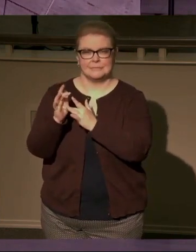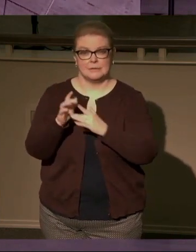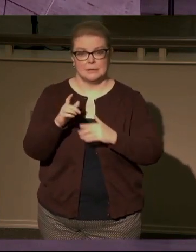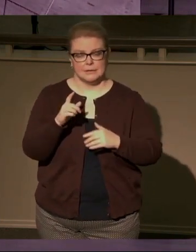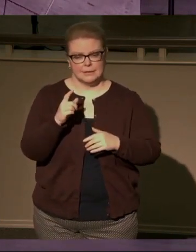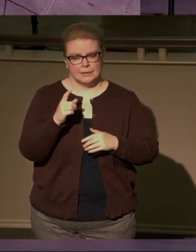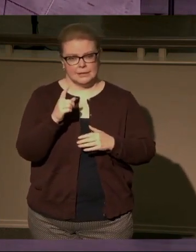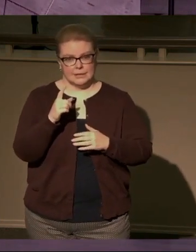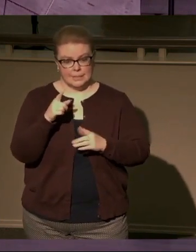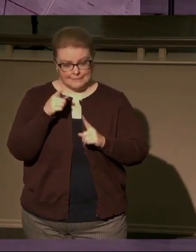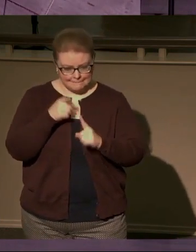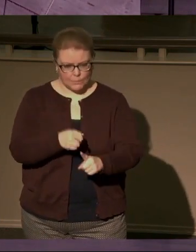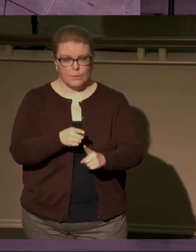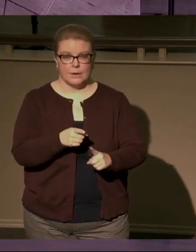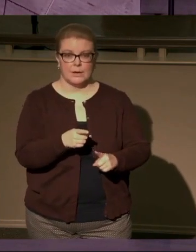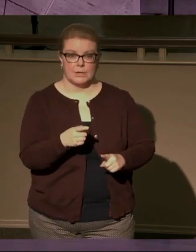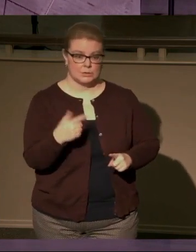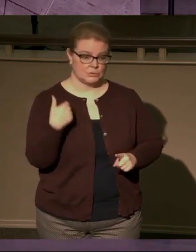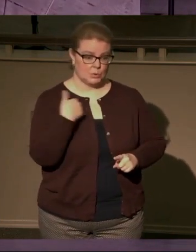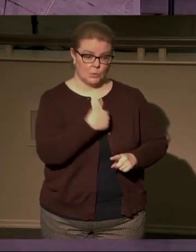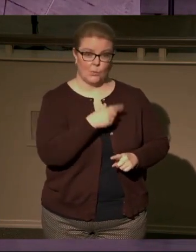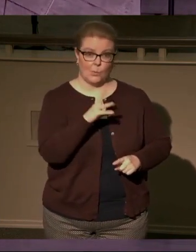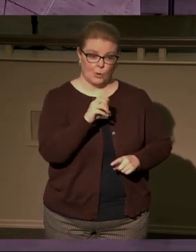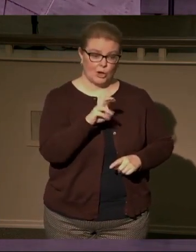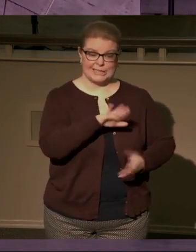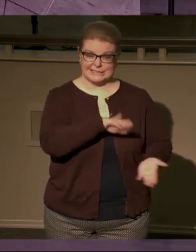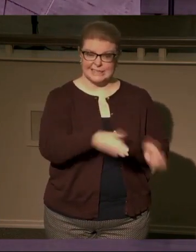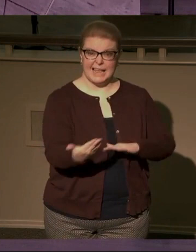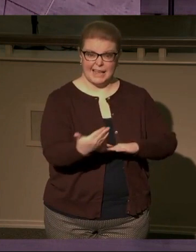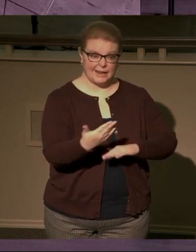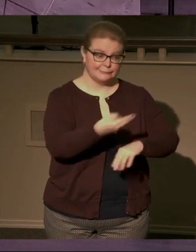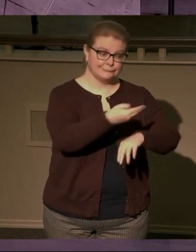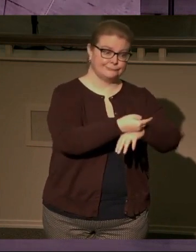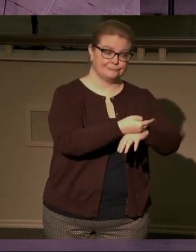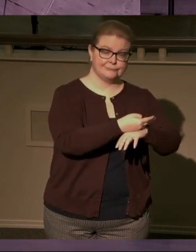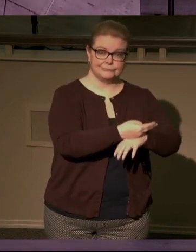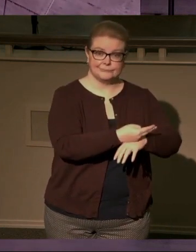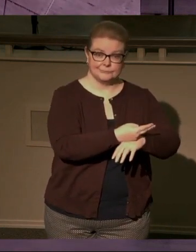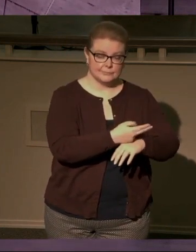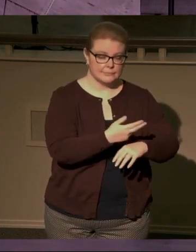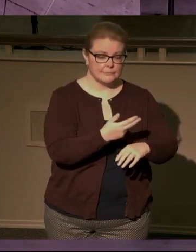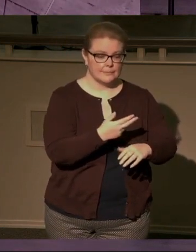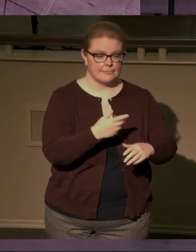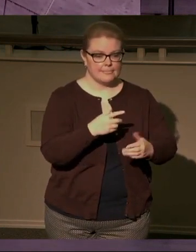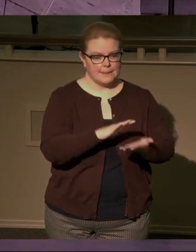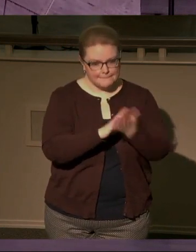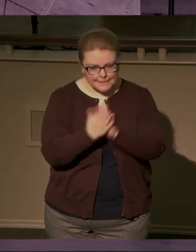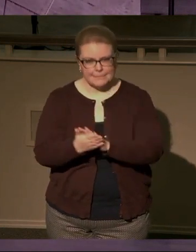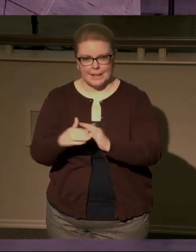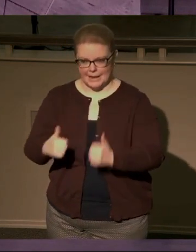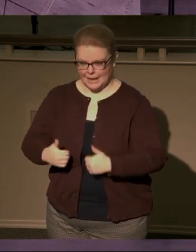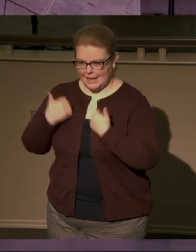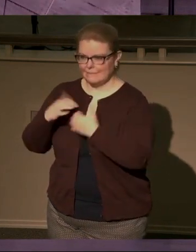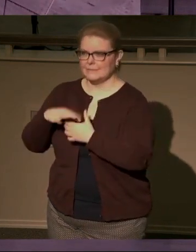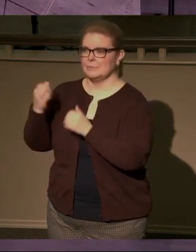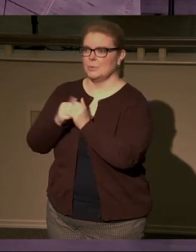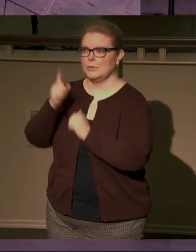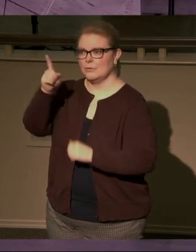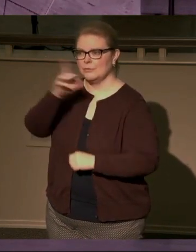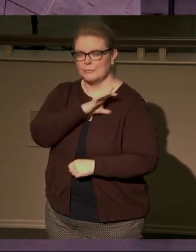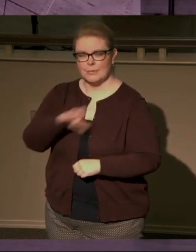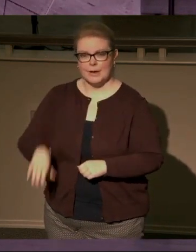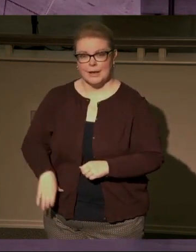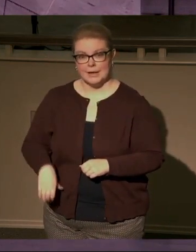corpse looking good in the coffin to being alive in the Spirit with Christ, and not just alive